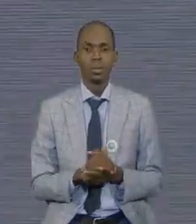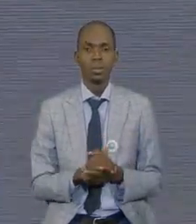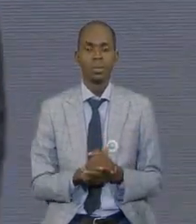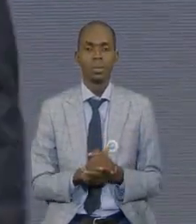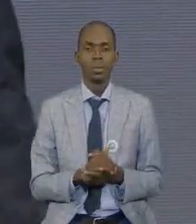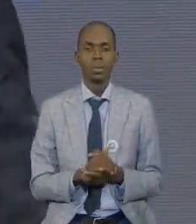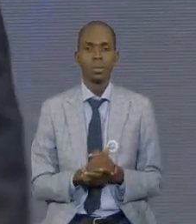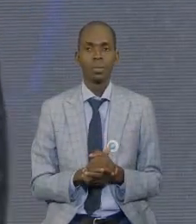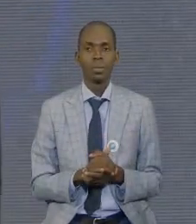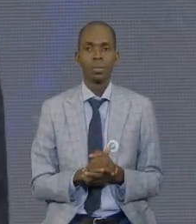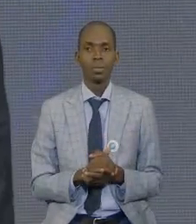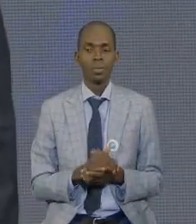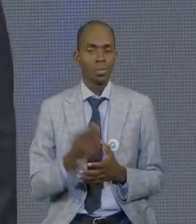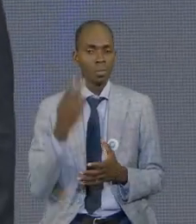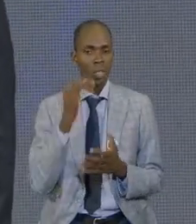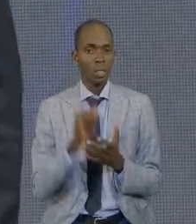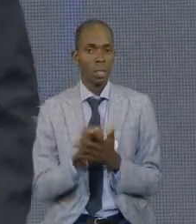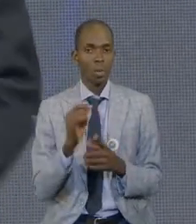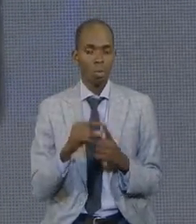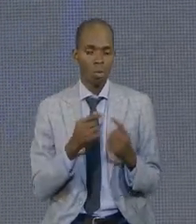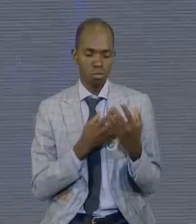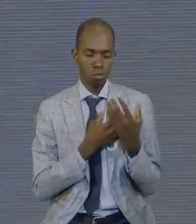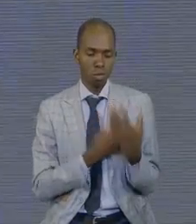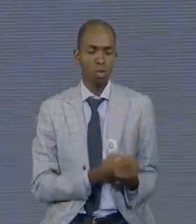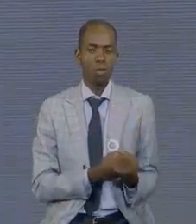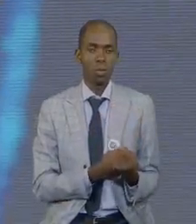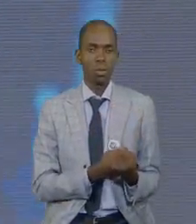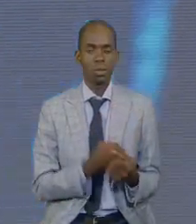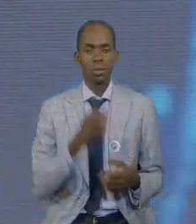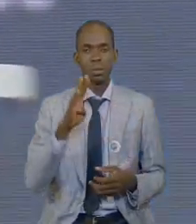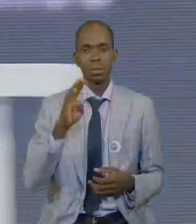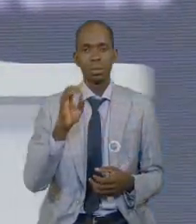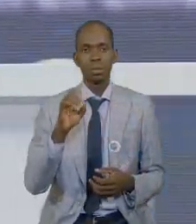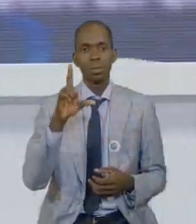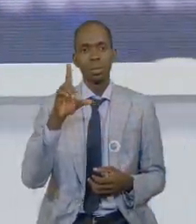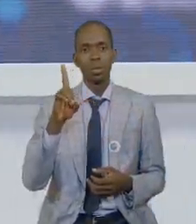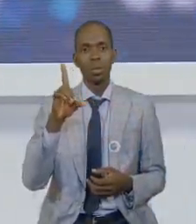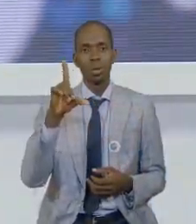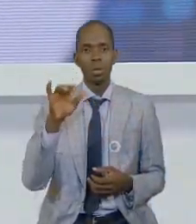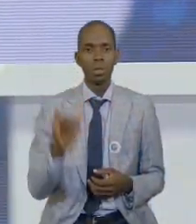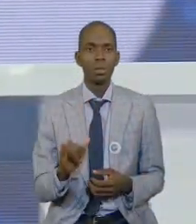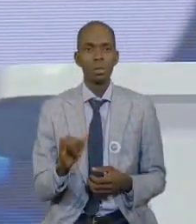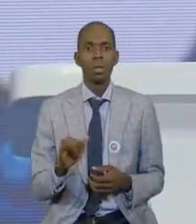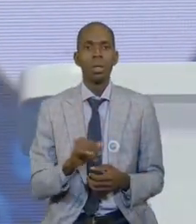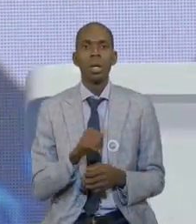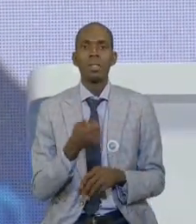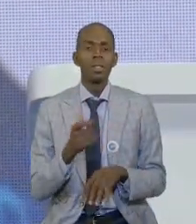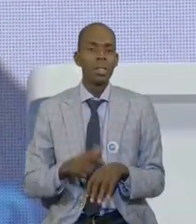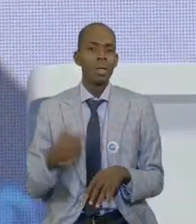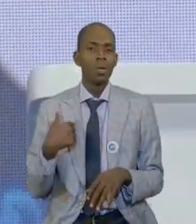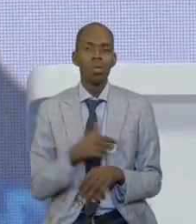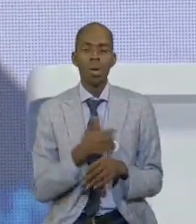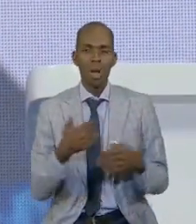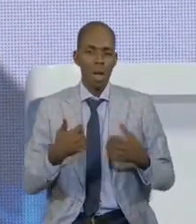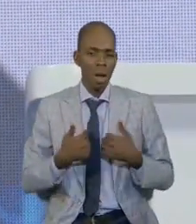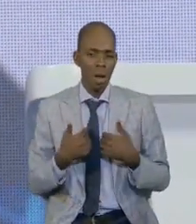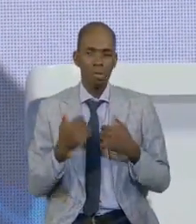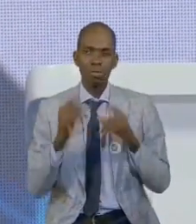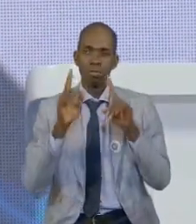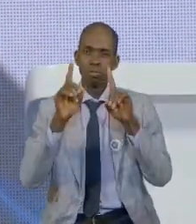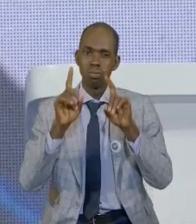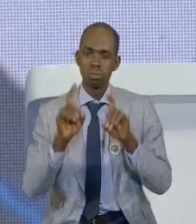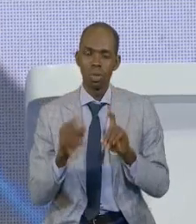look at that work boldly whenever we have trial we feel